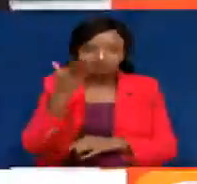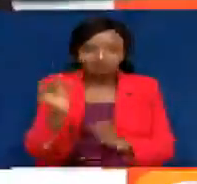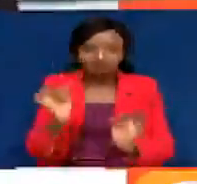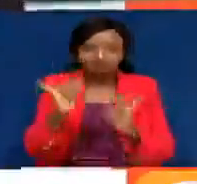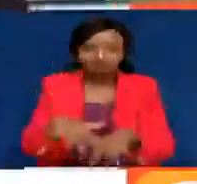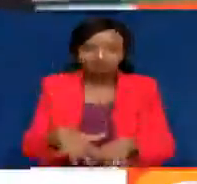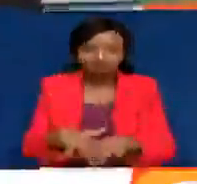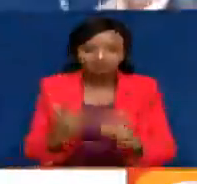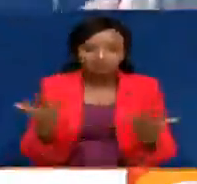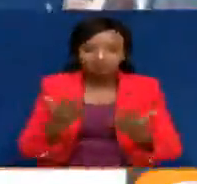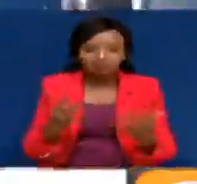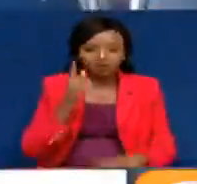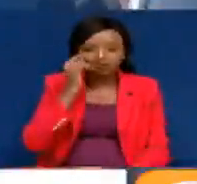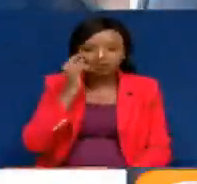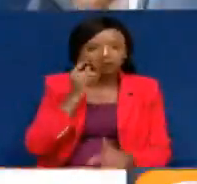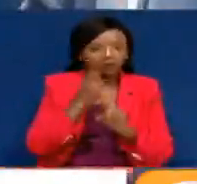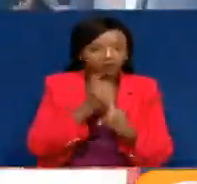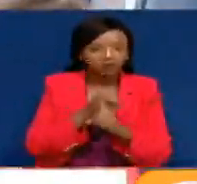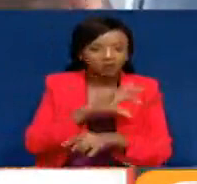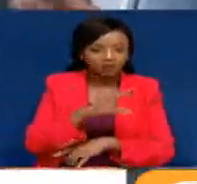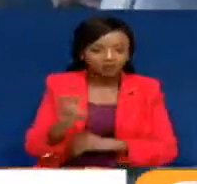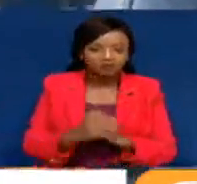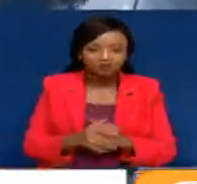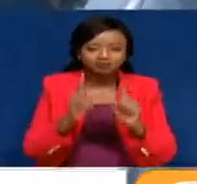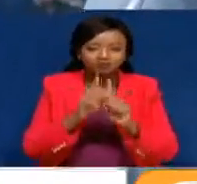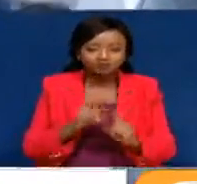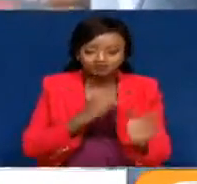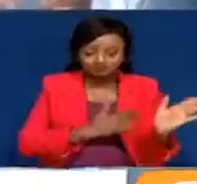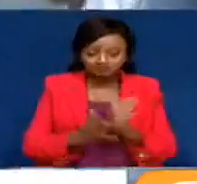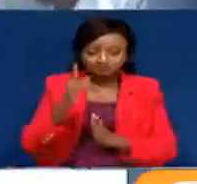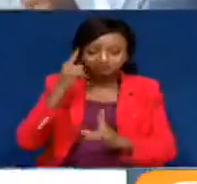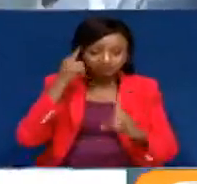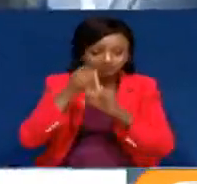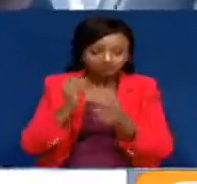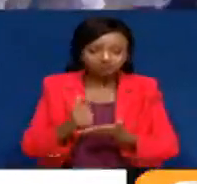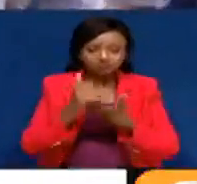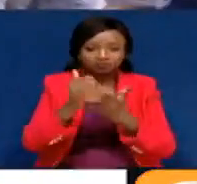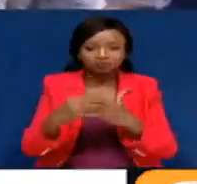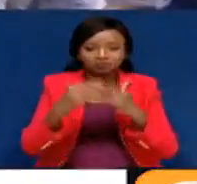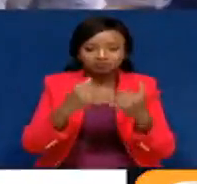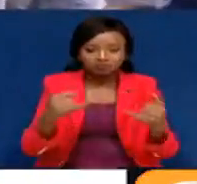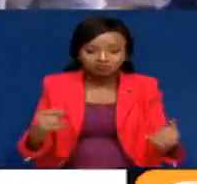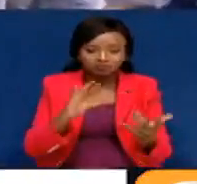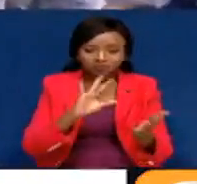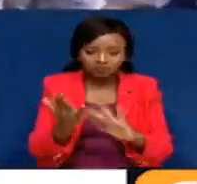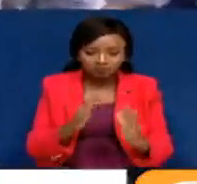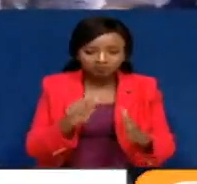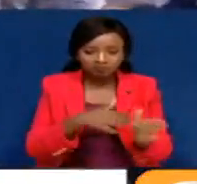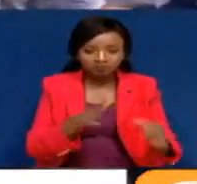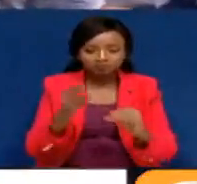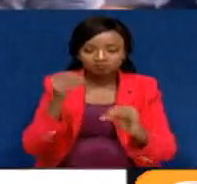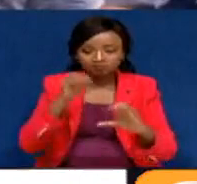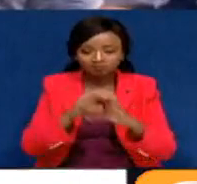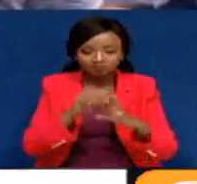Connected Summit in Diani, Kwale County. The plan is geared towards offering guidance on investment priorities as well as the development